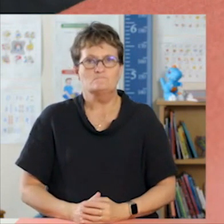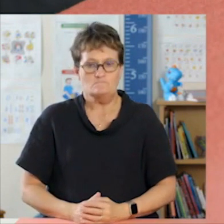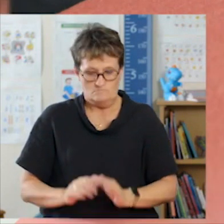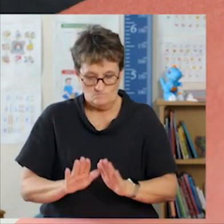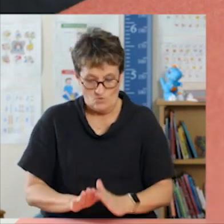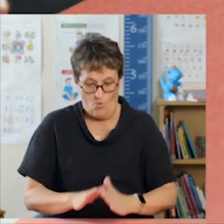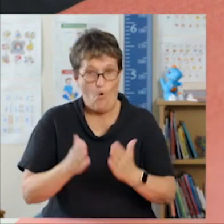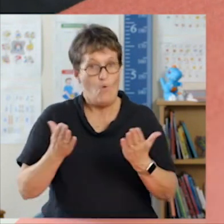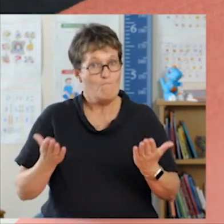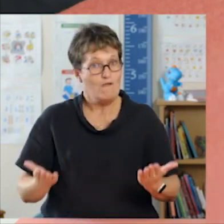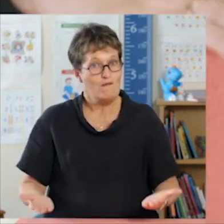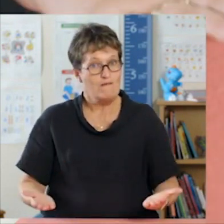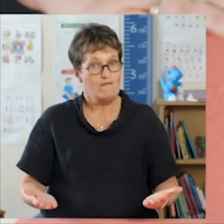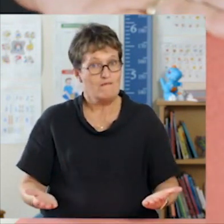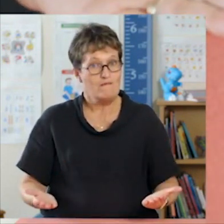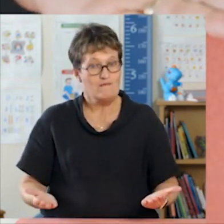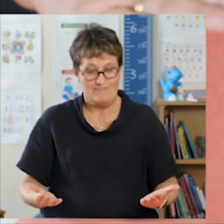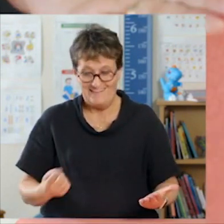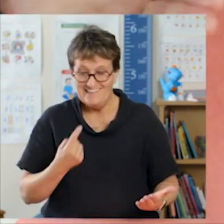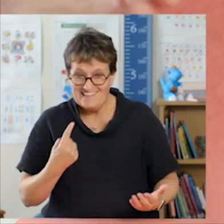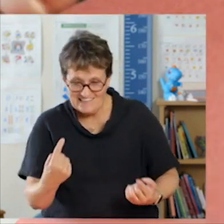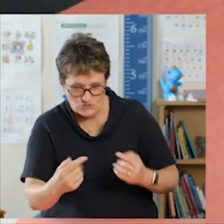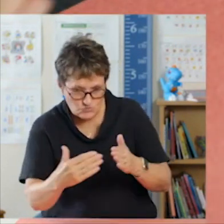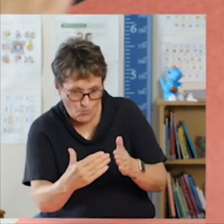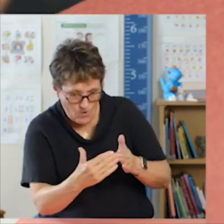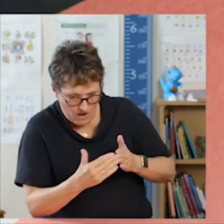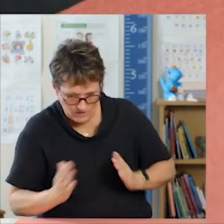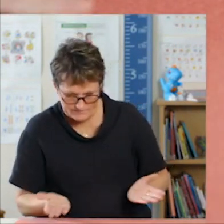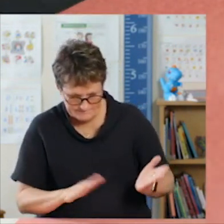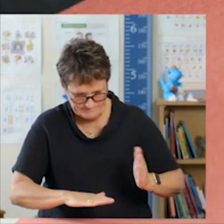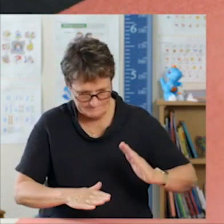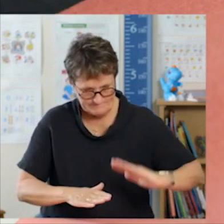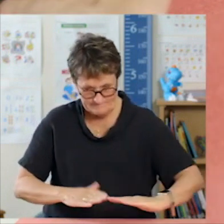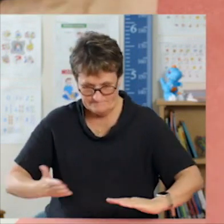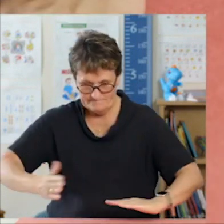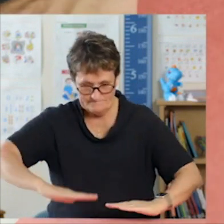Open out your paper and fold each corner into the middle.